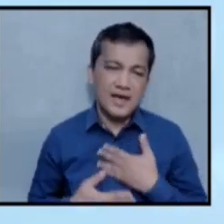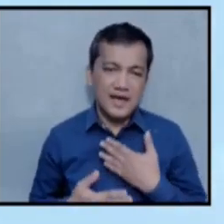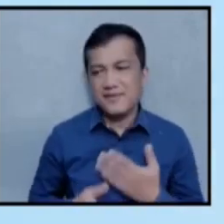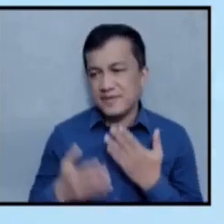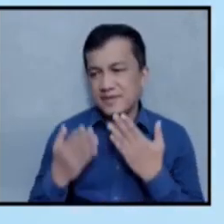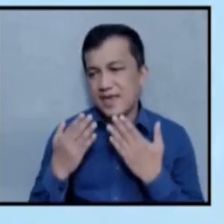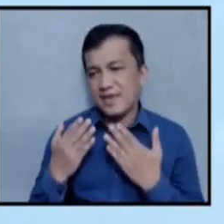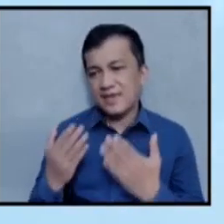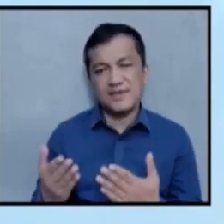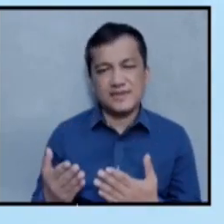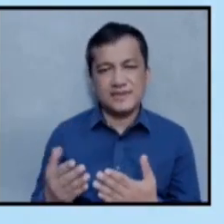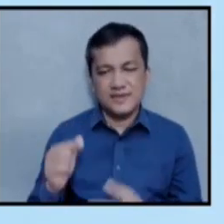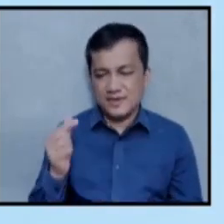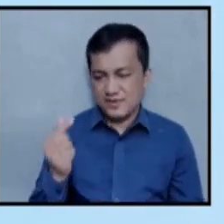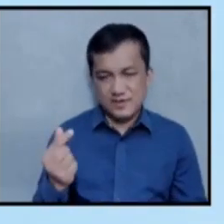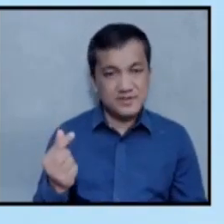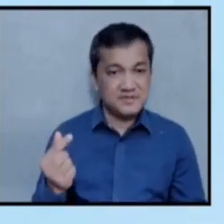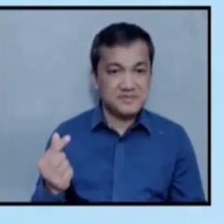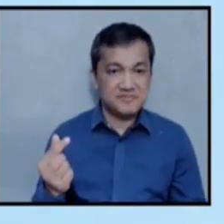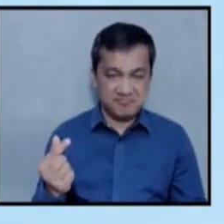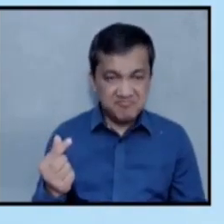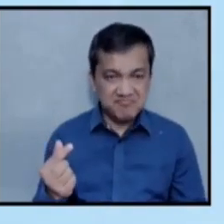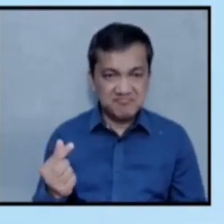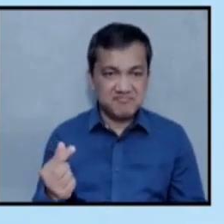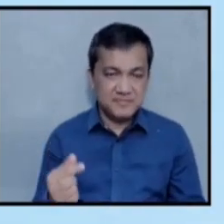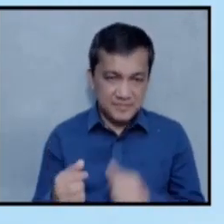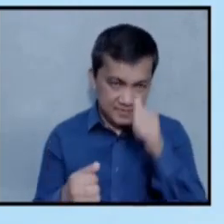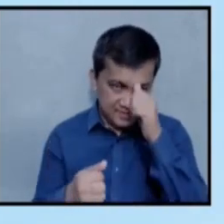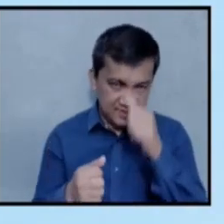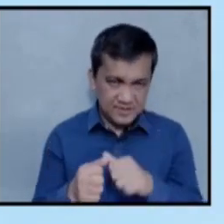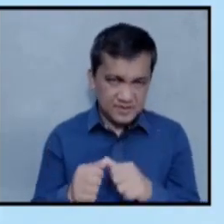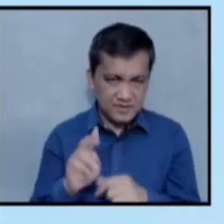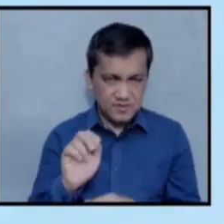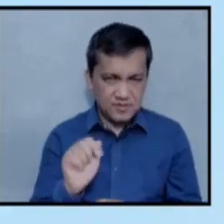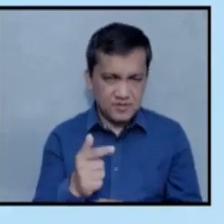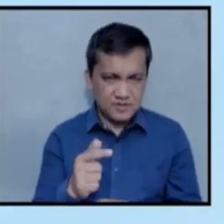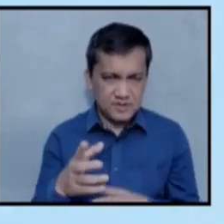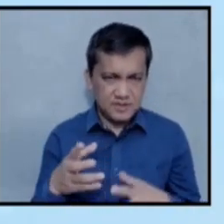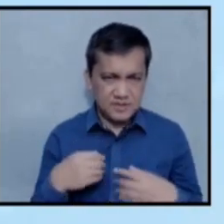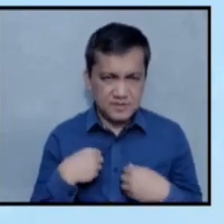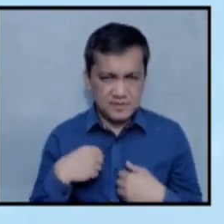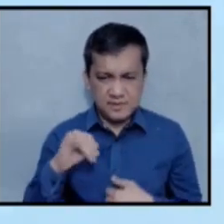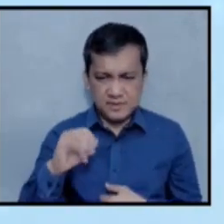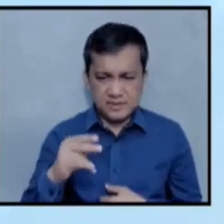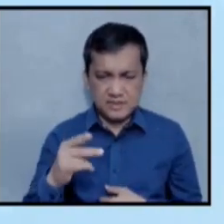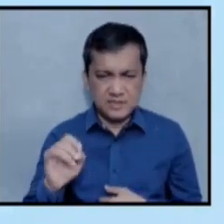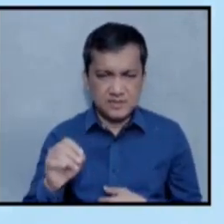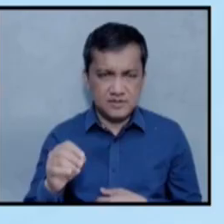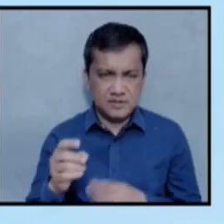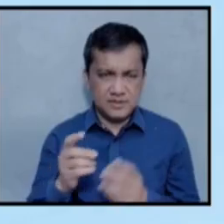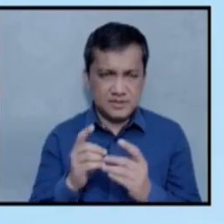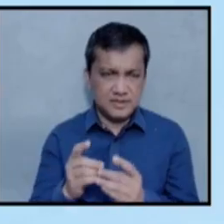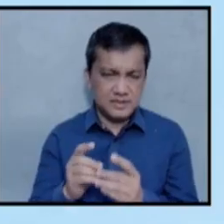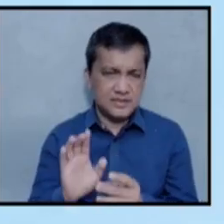with heart emojis. Matatandaang nito lamang August ay inamin ni Jericho na nasa dating stage na sila ni Janine.